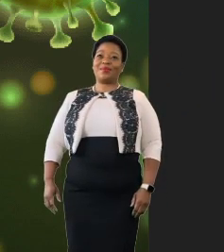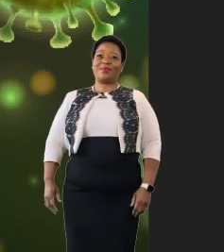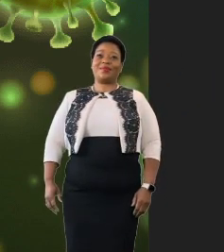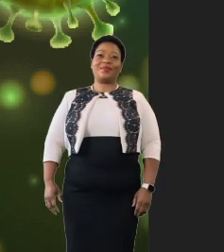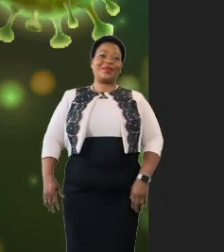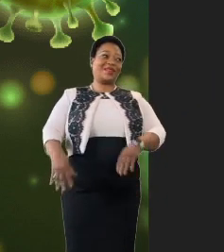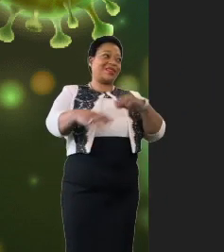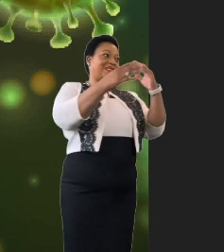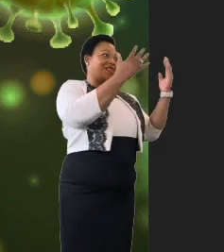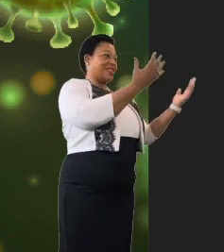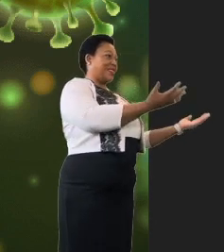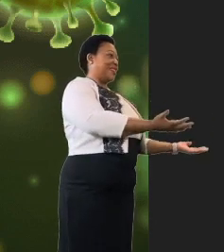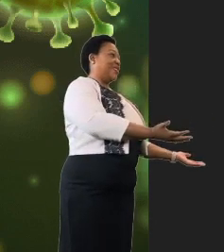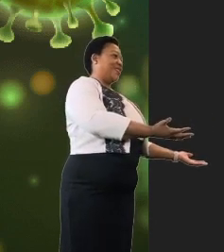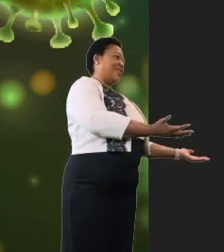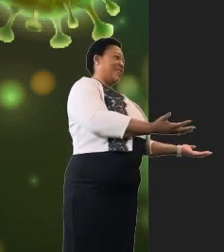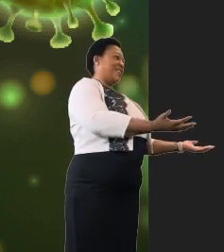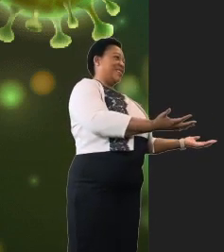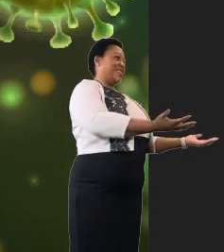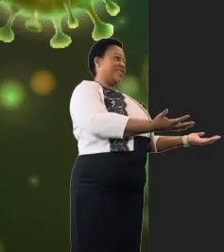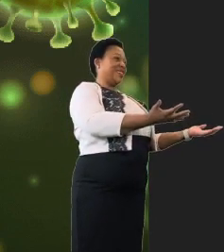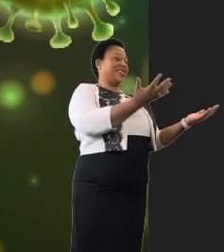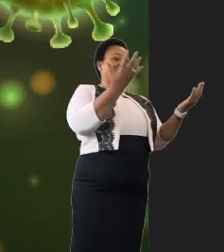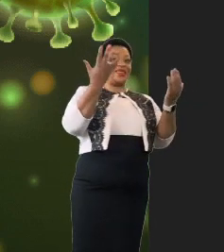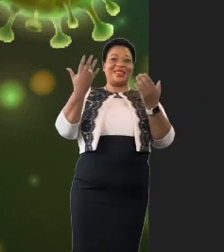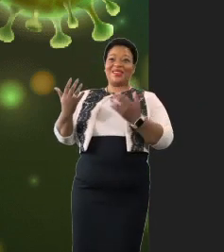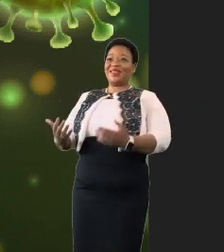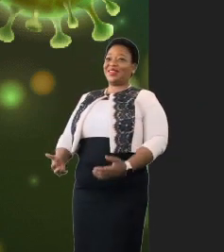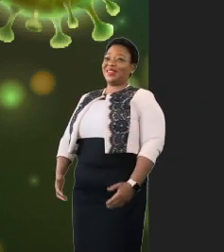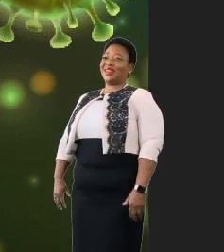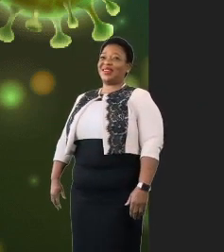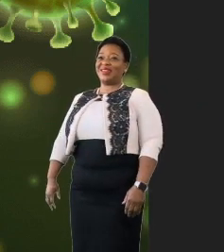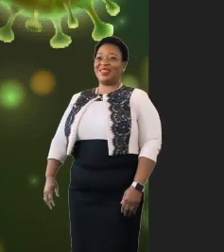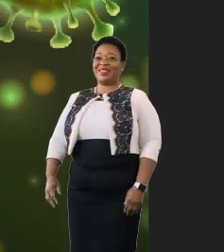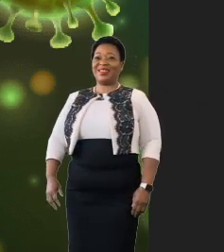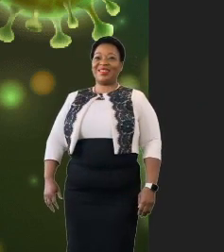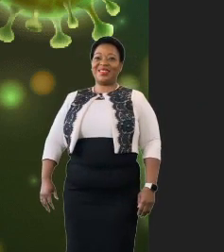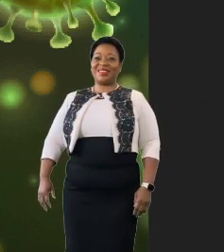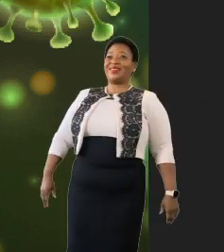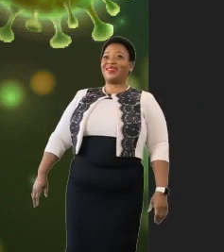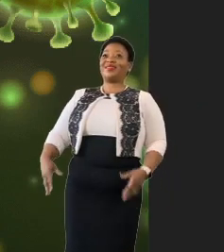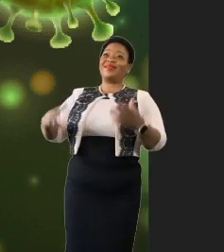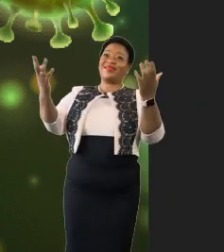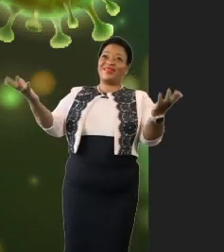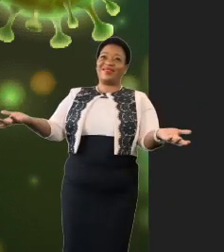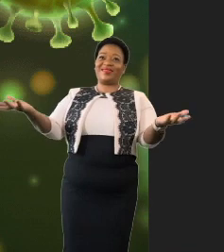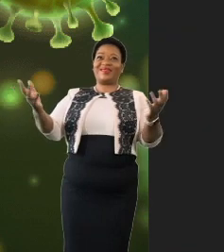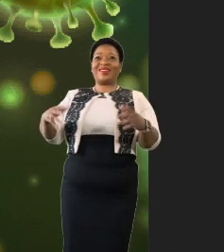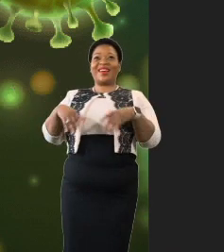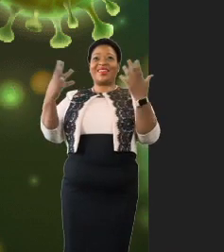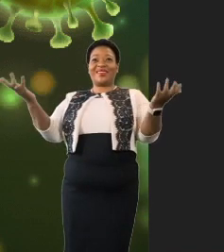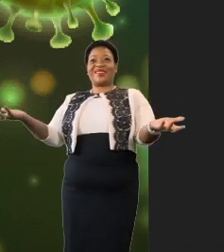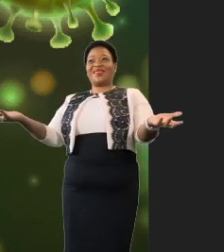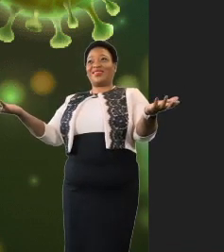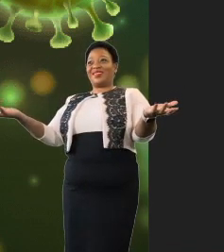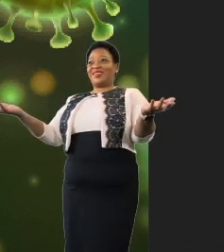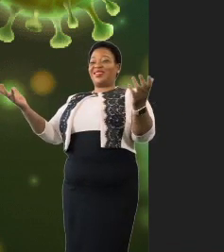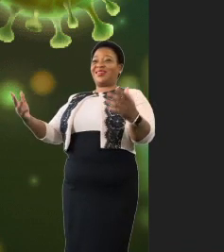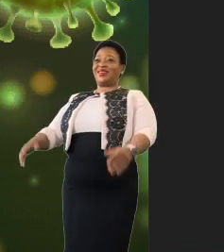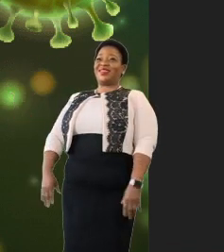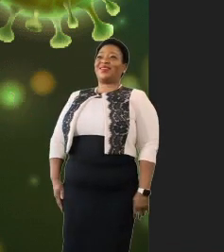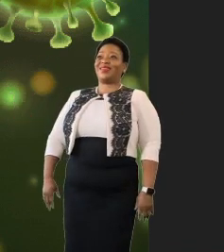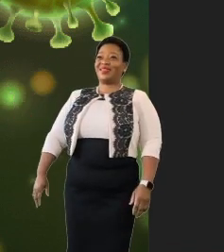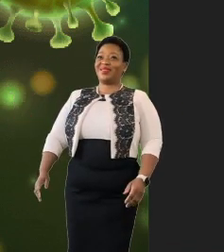those things easier, by the time we talk economic development and investment, it becomes a lot easier when